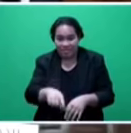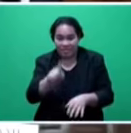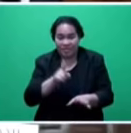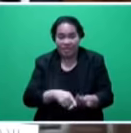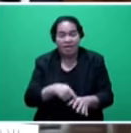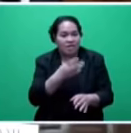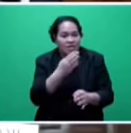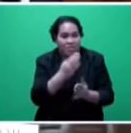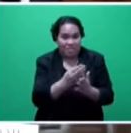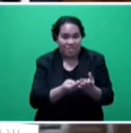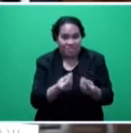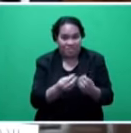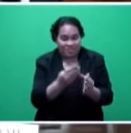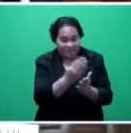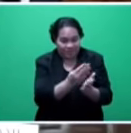2020-2021.